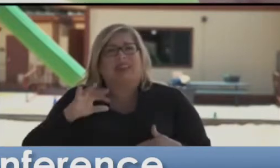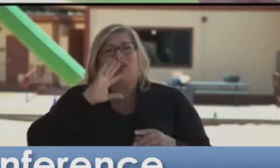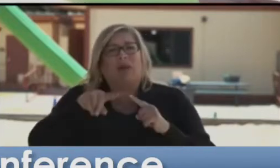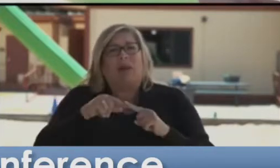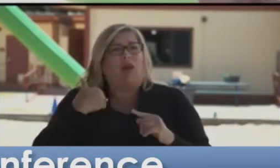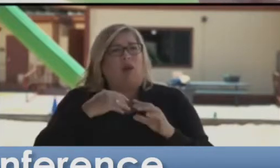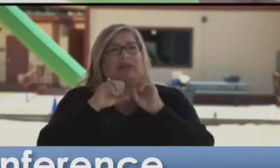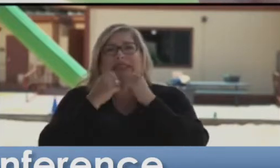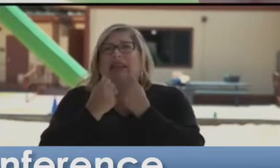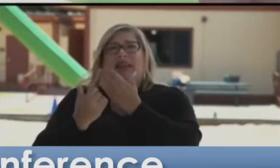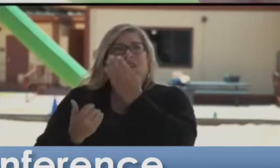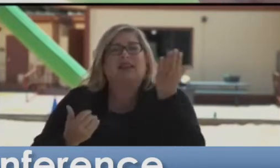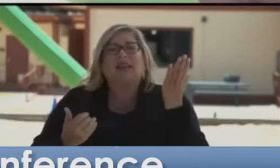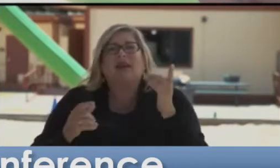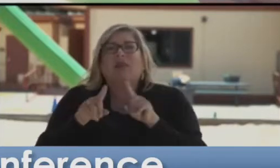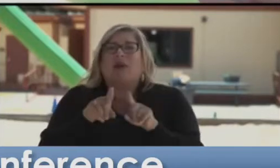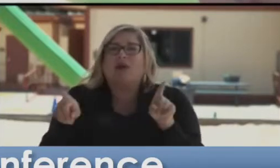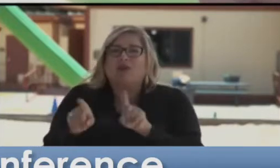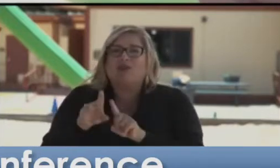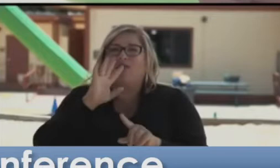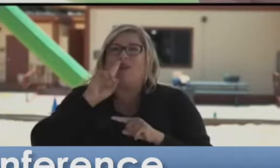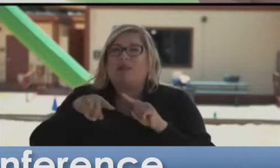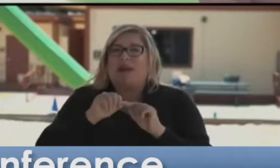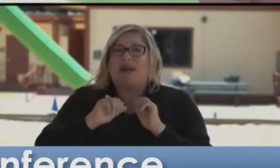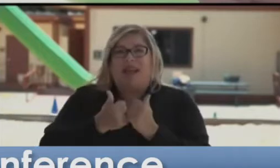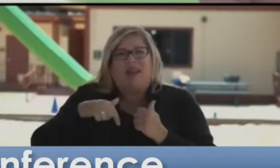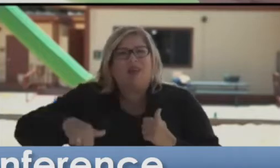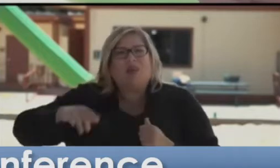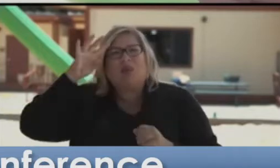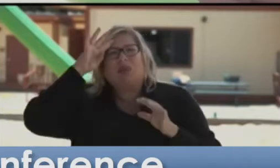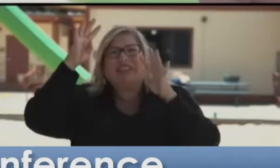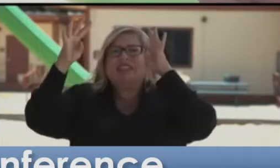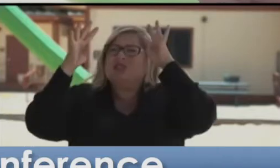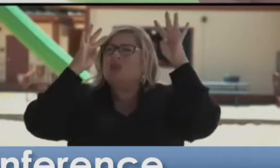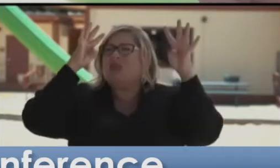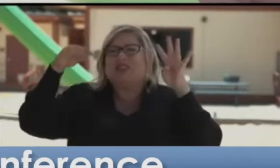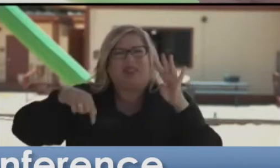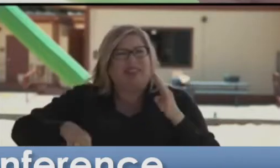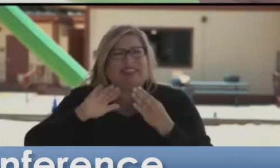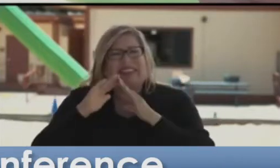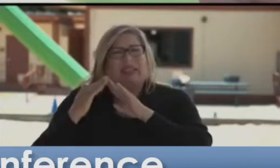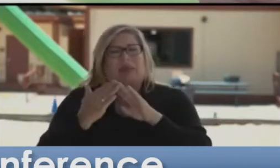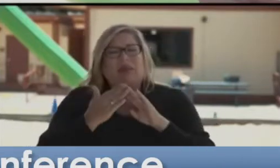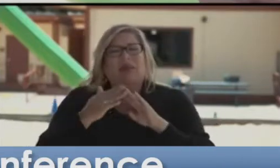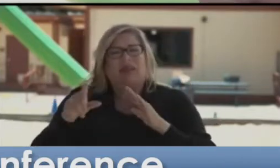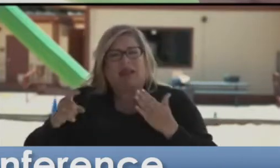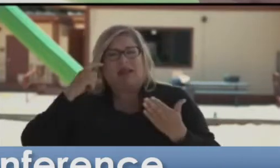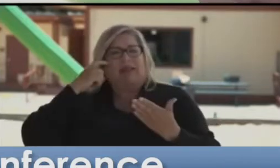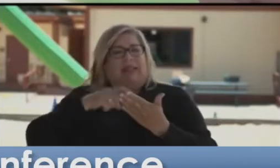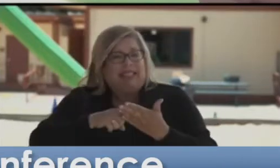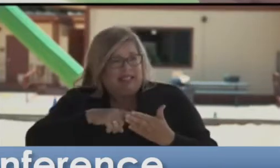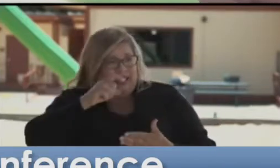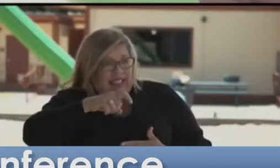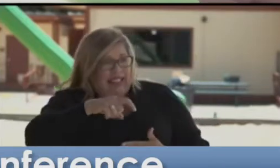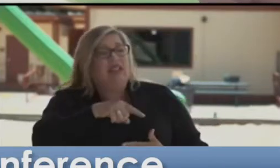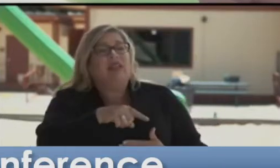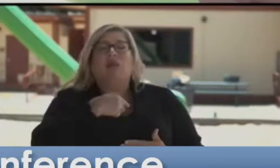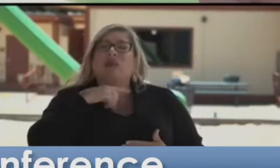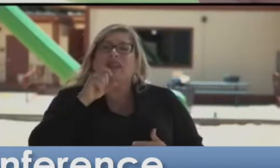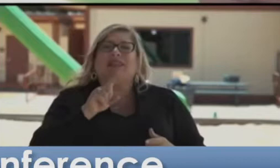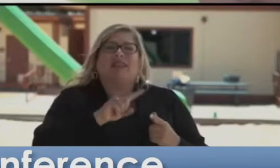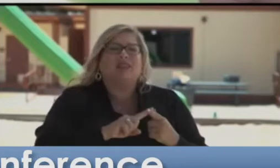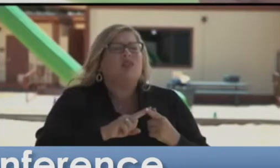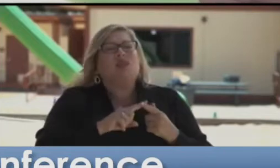also says a lot about the resourcefulness of this community, a recognition that we need to break down